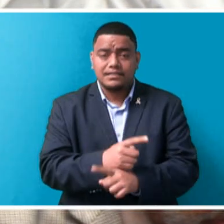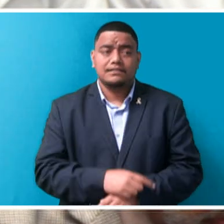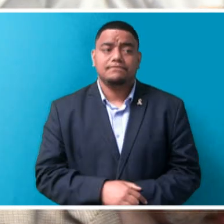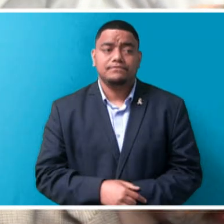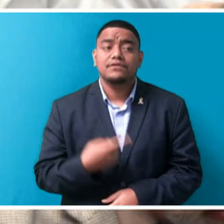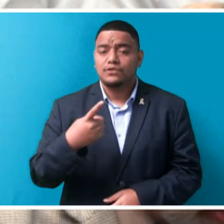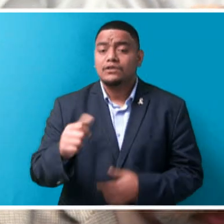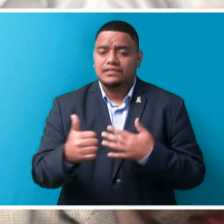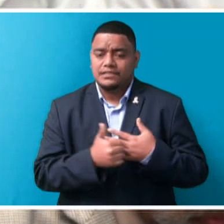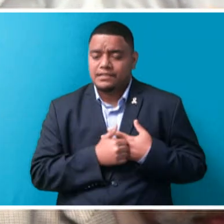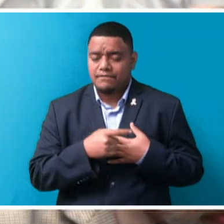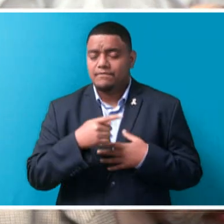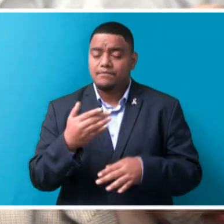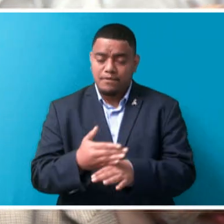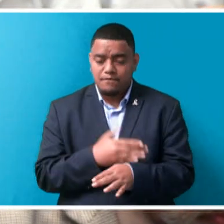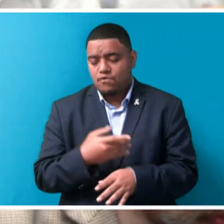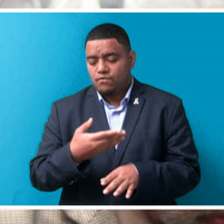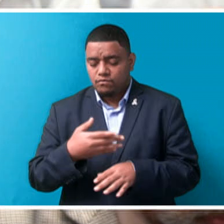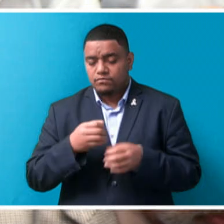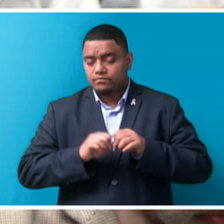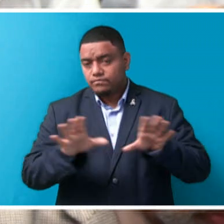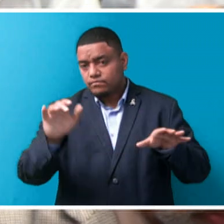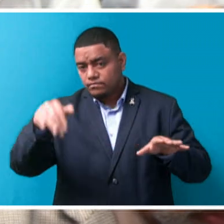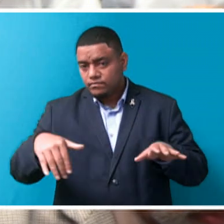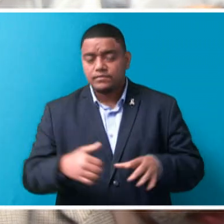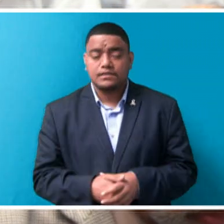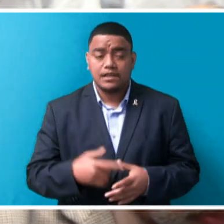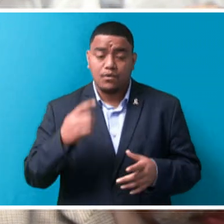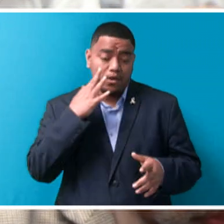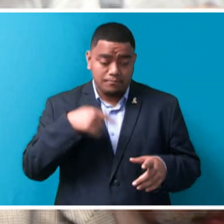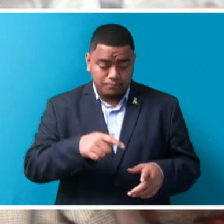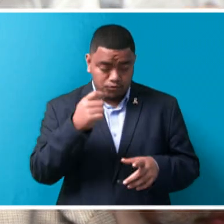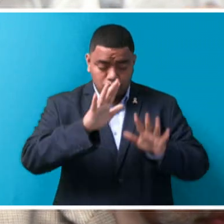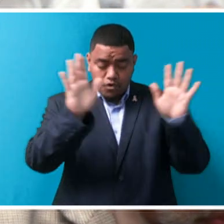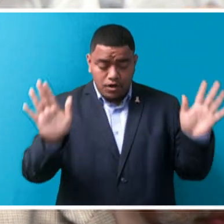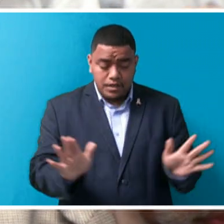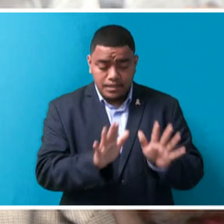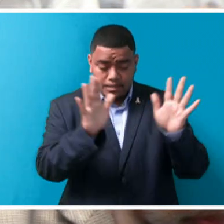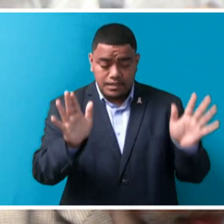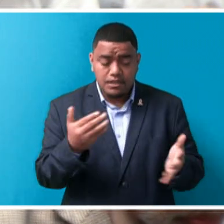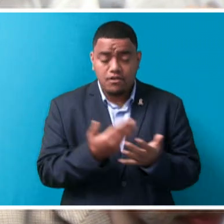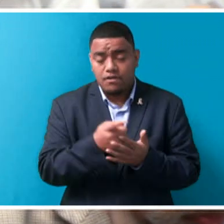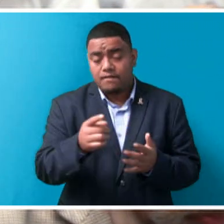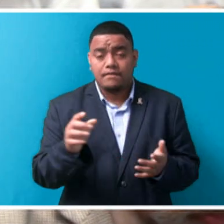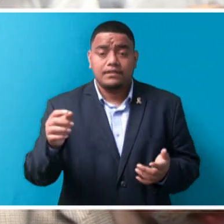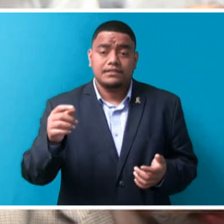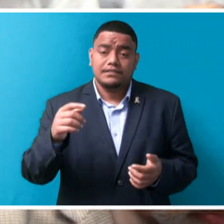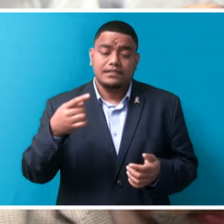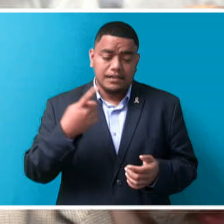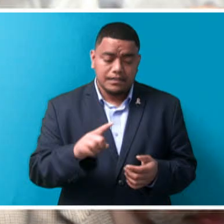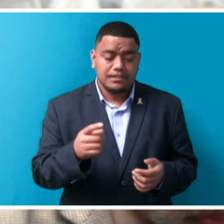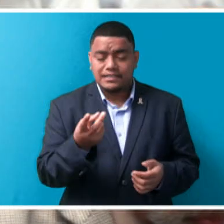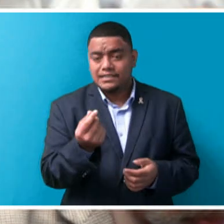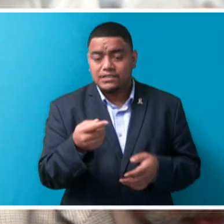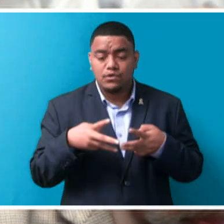to keep safety at the forefront. And since it's holiday time, on digital front, while gadgets are an easy way